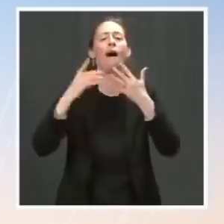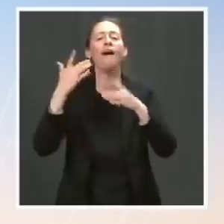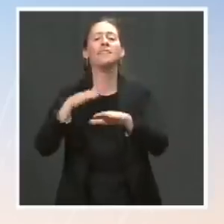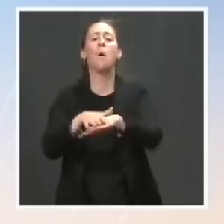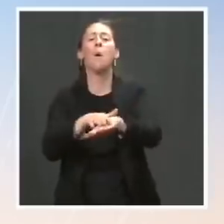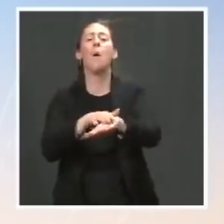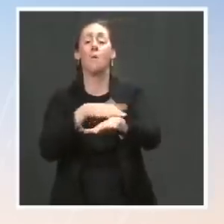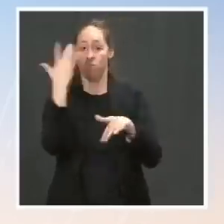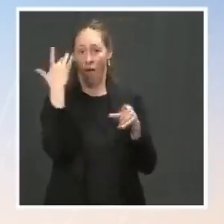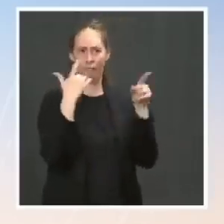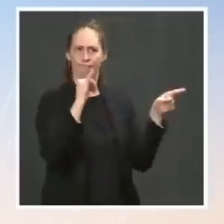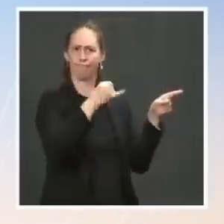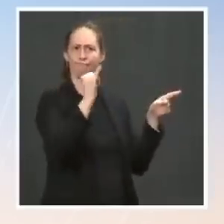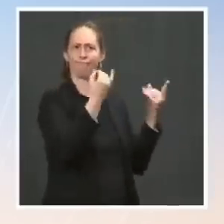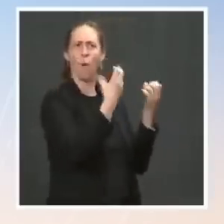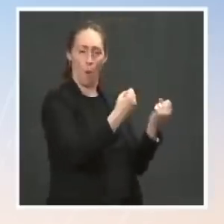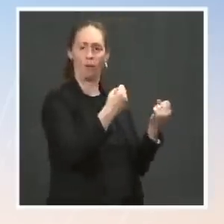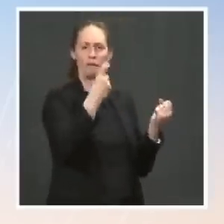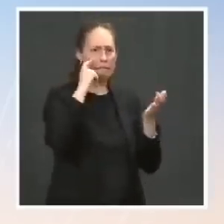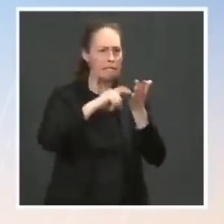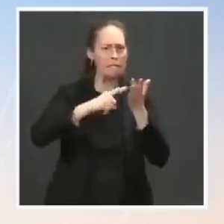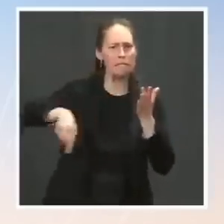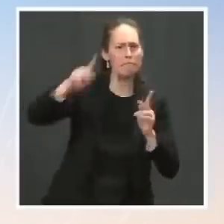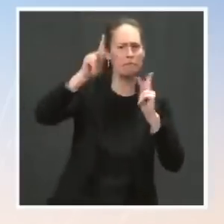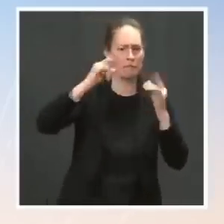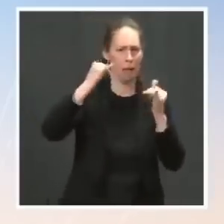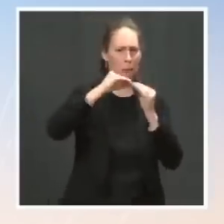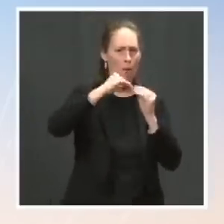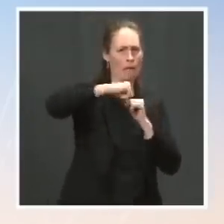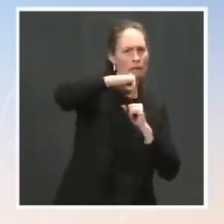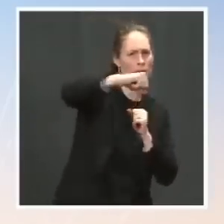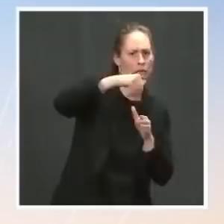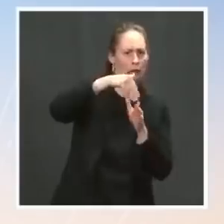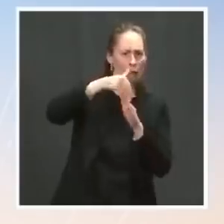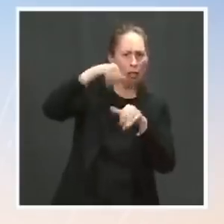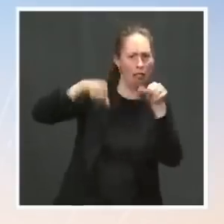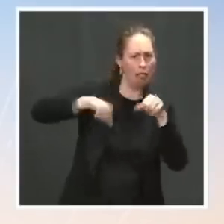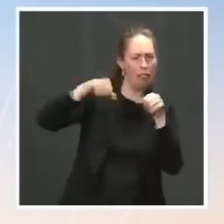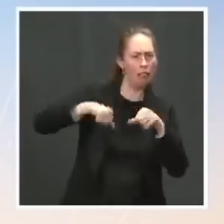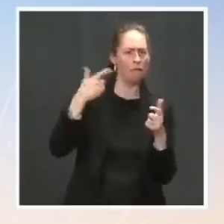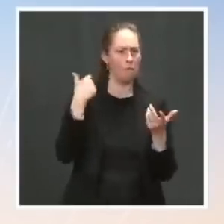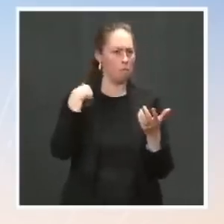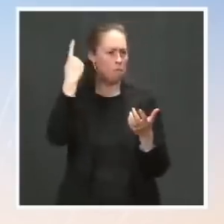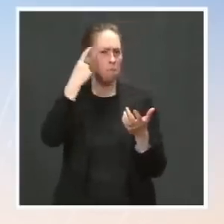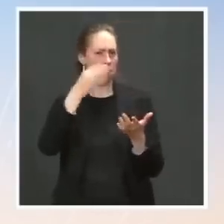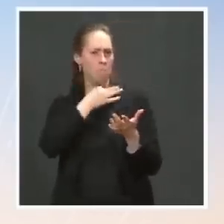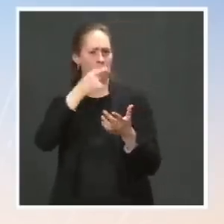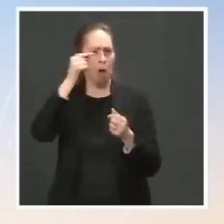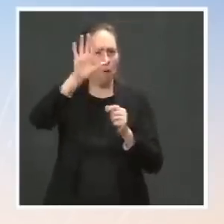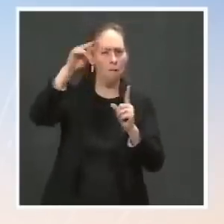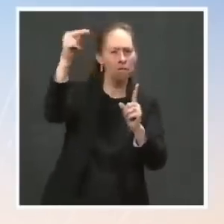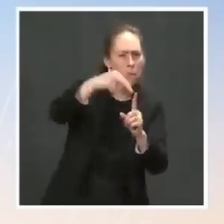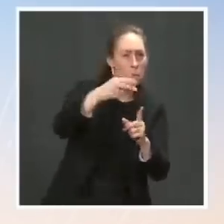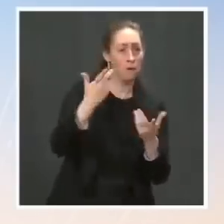hesitant to get the vaccine versus folks who already have, if it's just sort of blips in the data, or if you